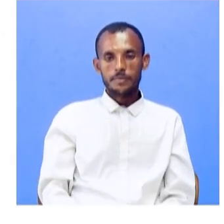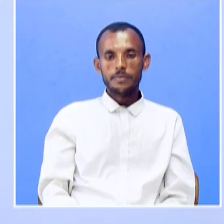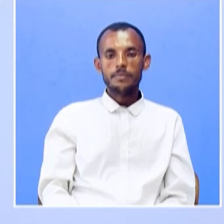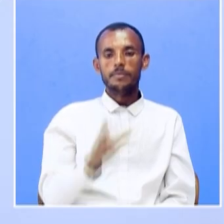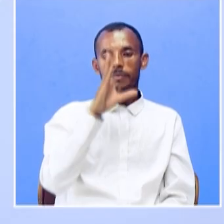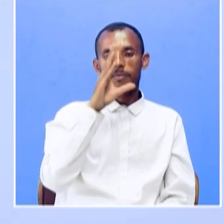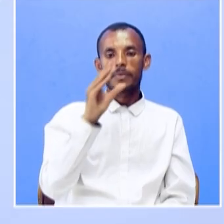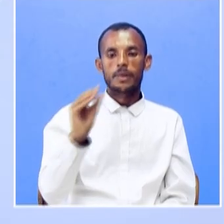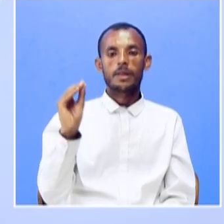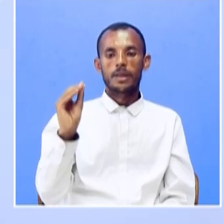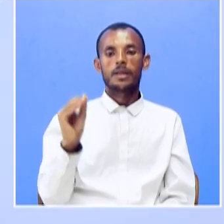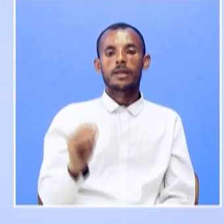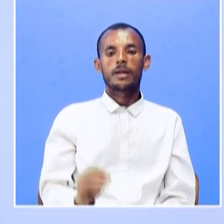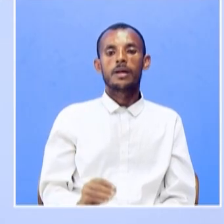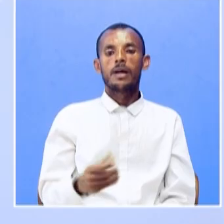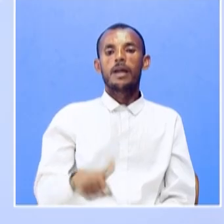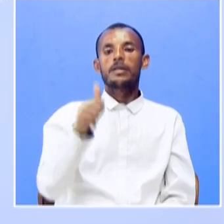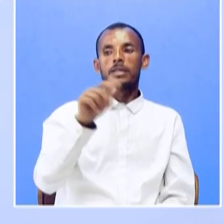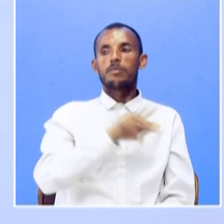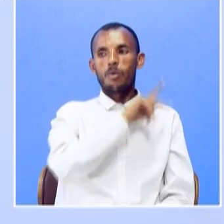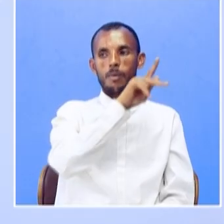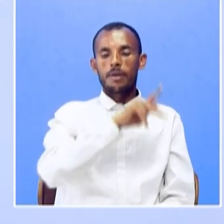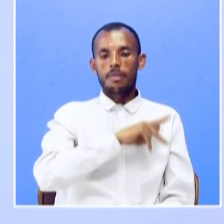And another property,